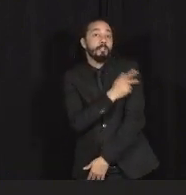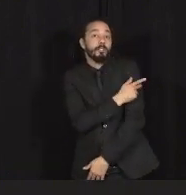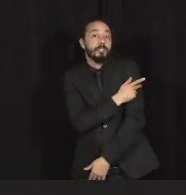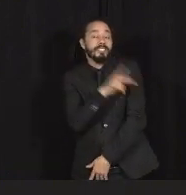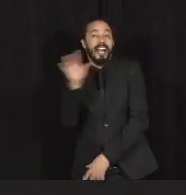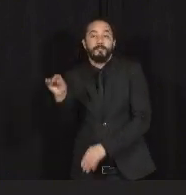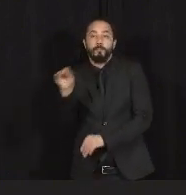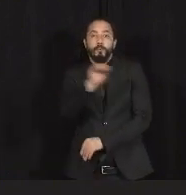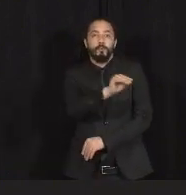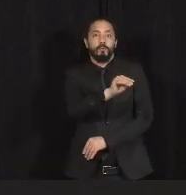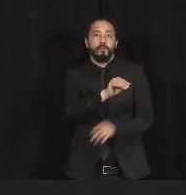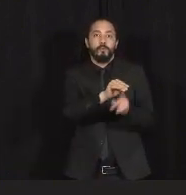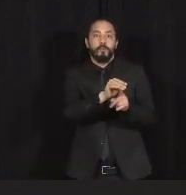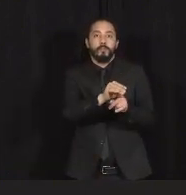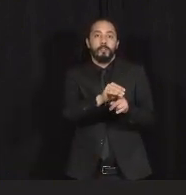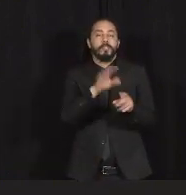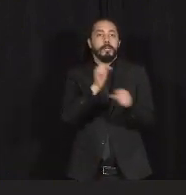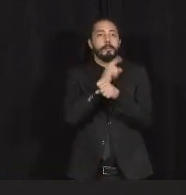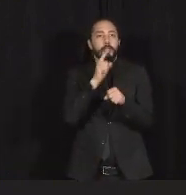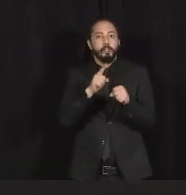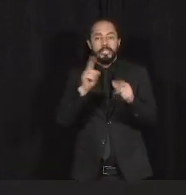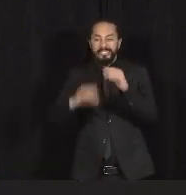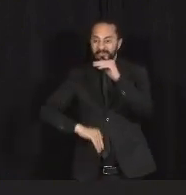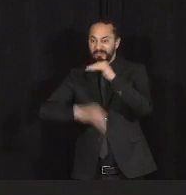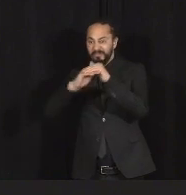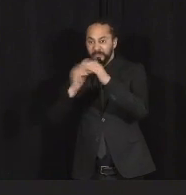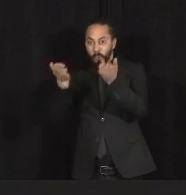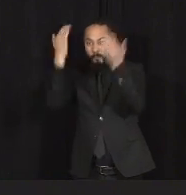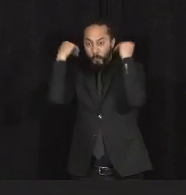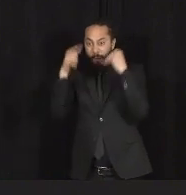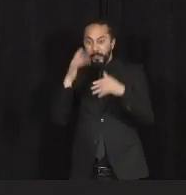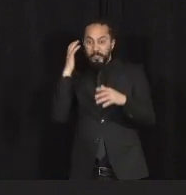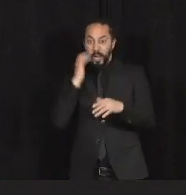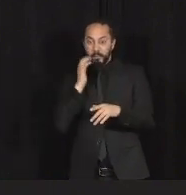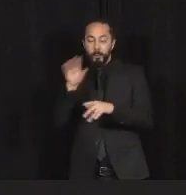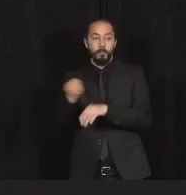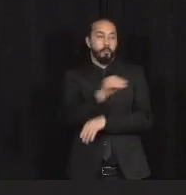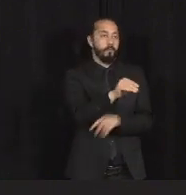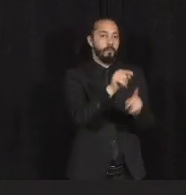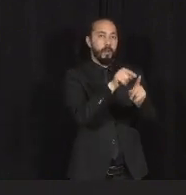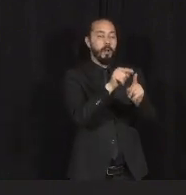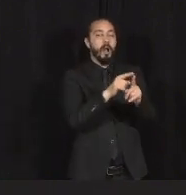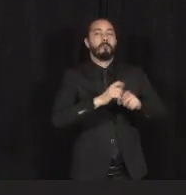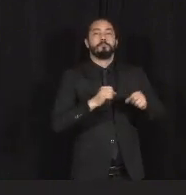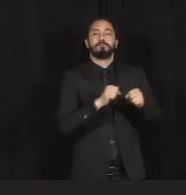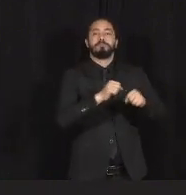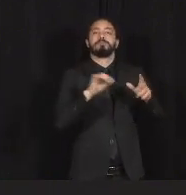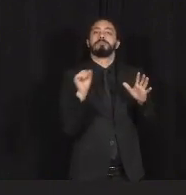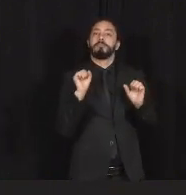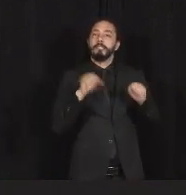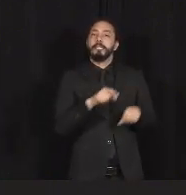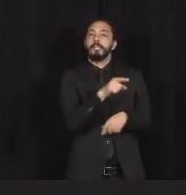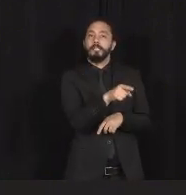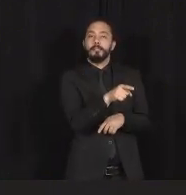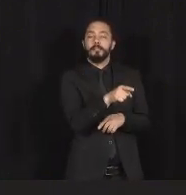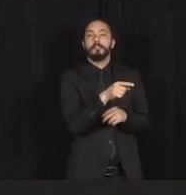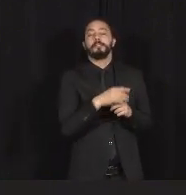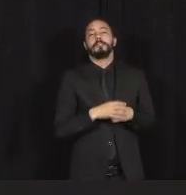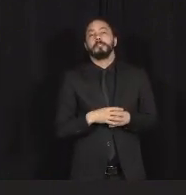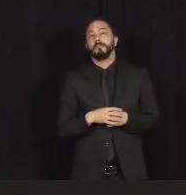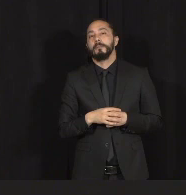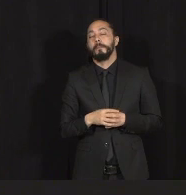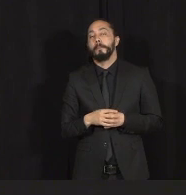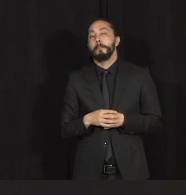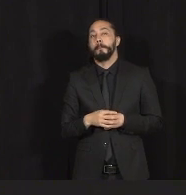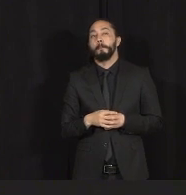capacity required. In terms of your specific question of having capacity at a certain point in time, it again goes back to the points that have